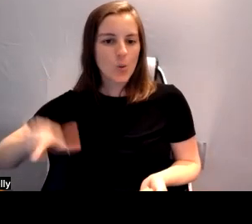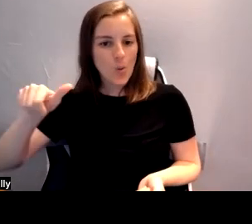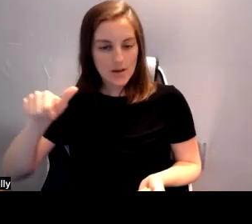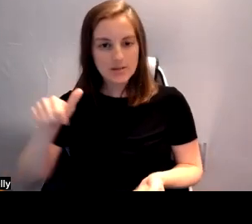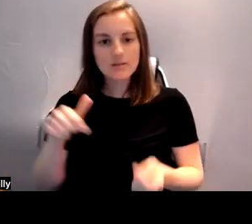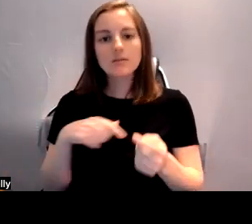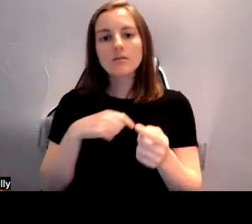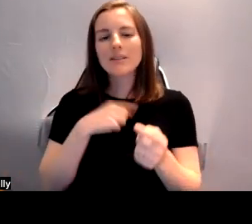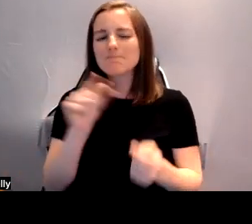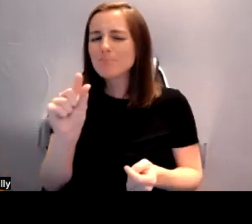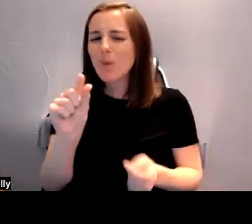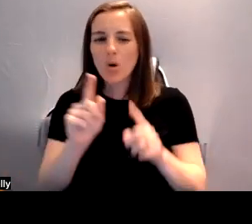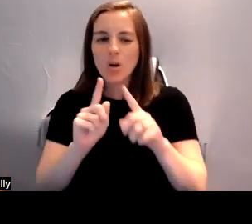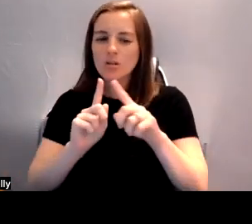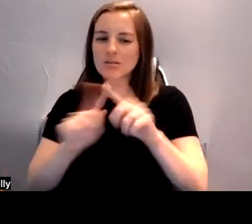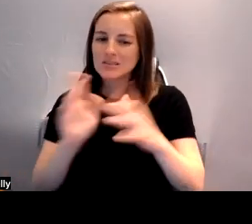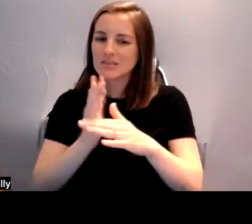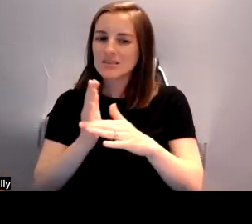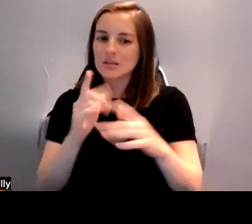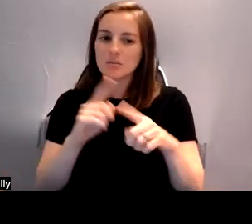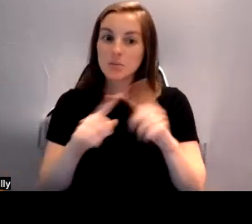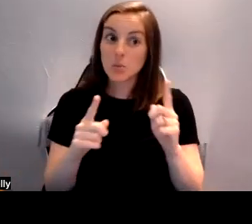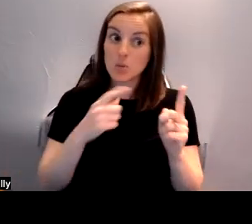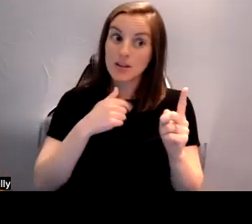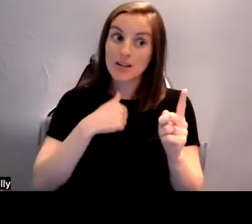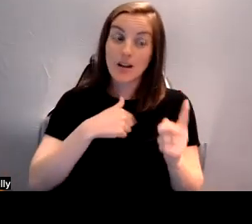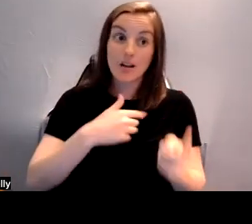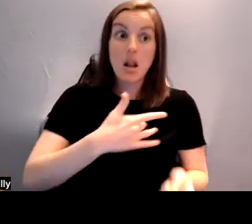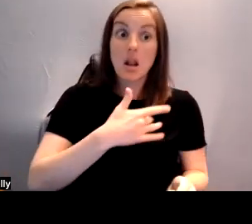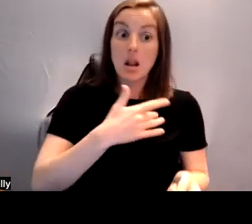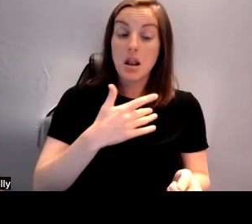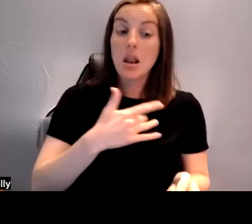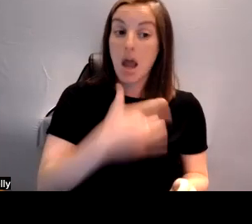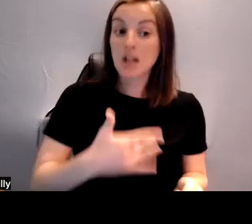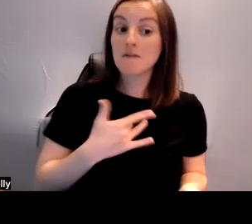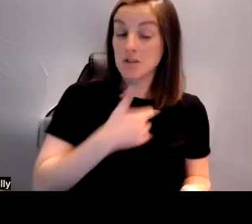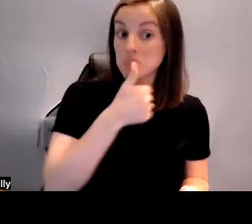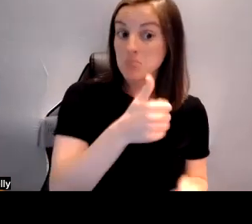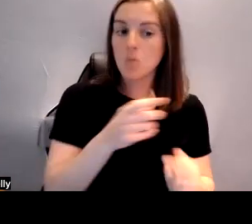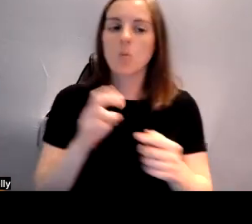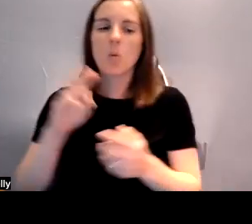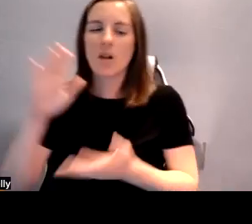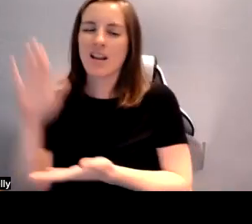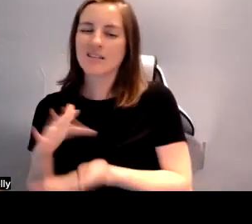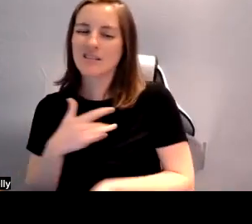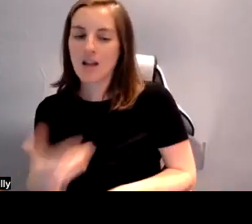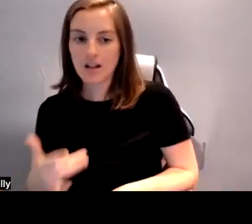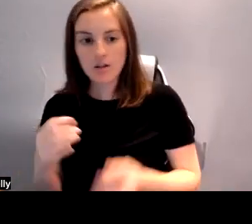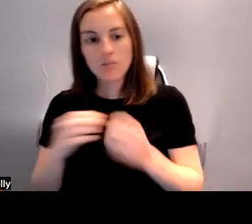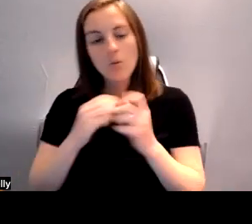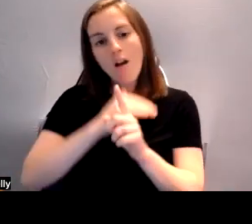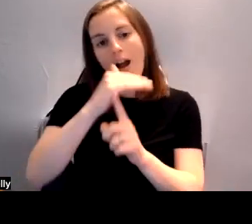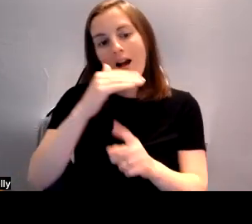of distance between the least likely sequence and the most likely sequence, whereas at these higher temperatures where there's maybe more